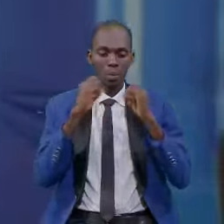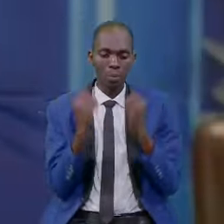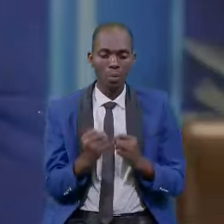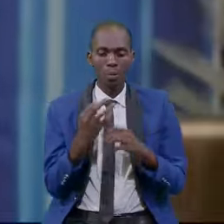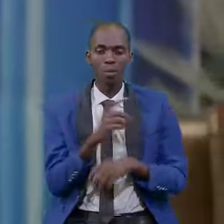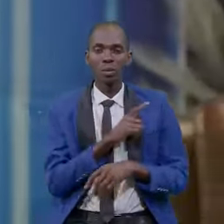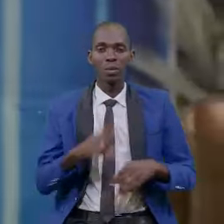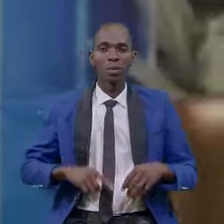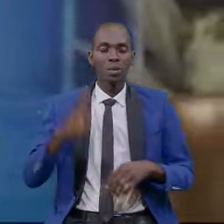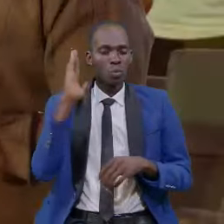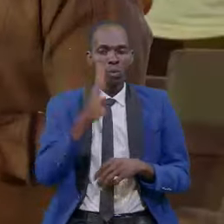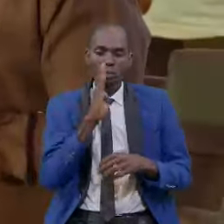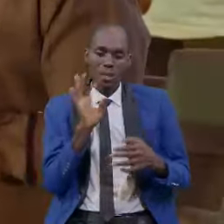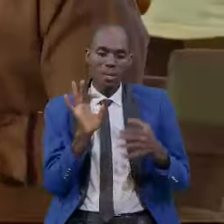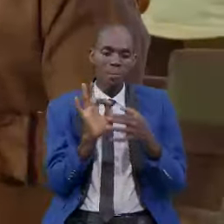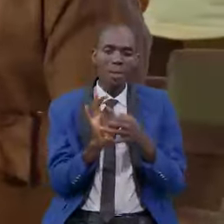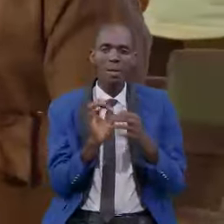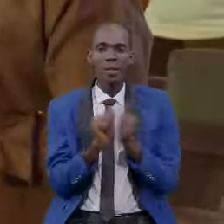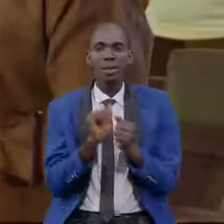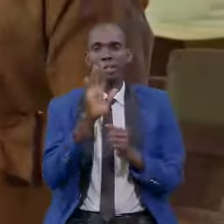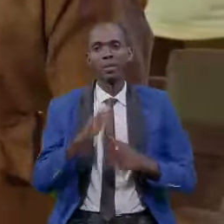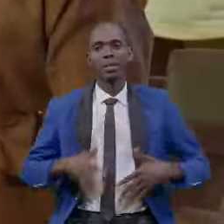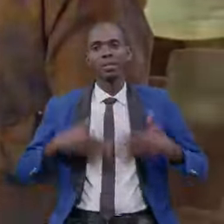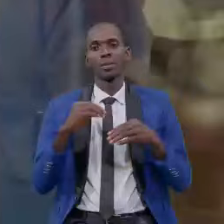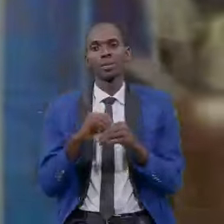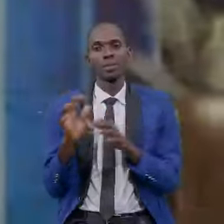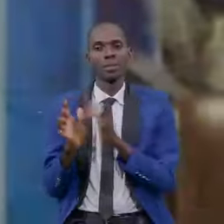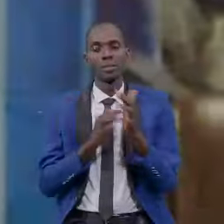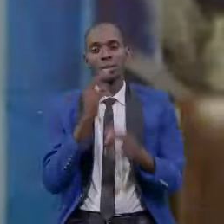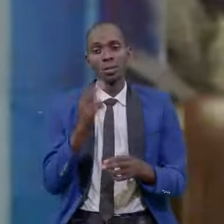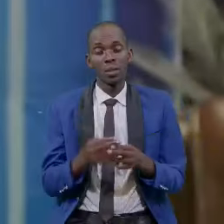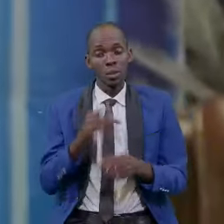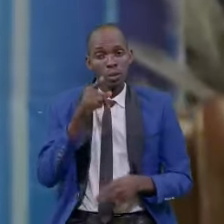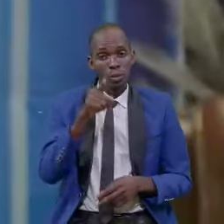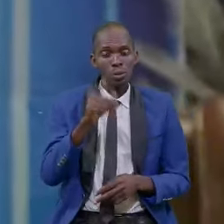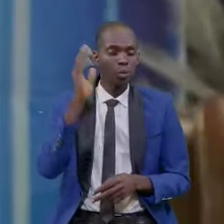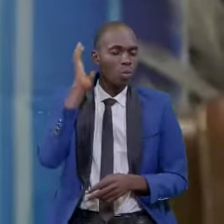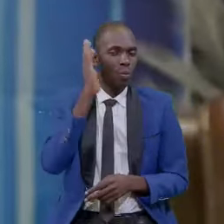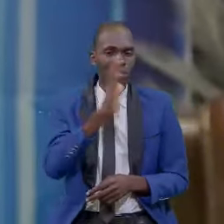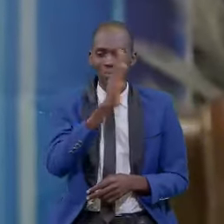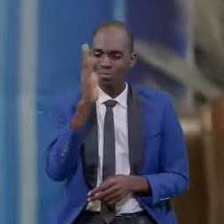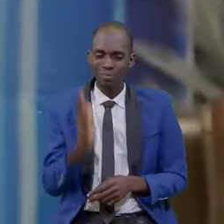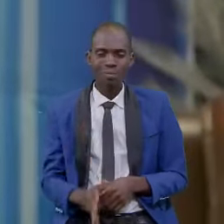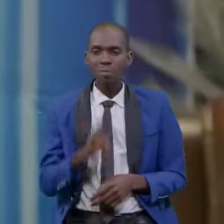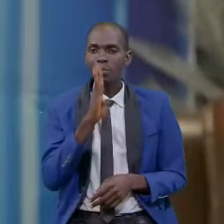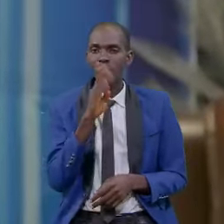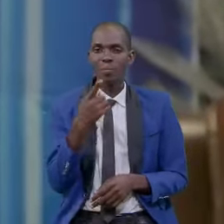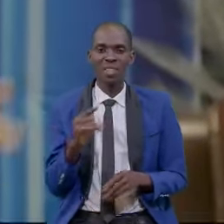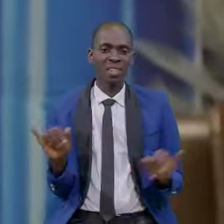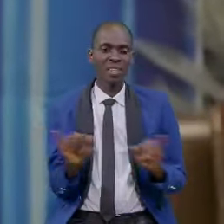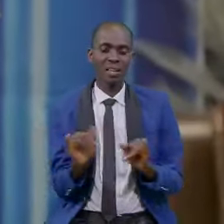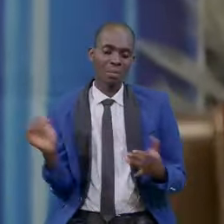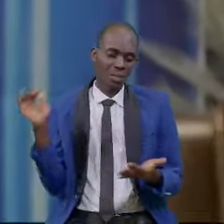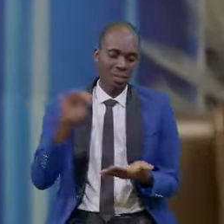be connected with your life. You will never be the same